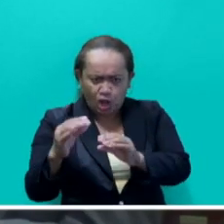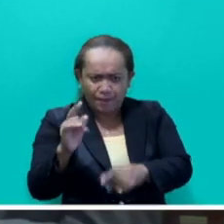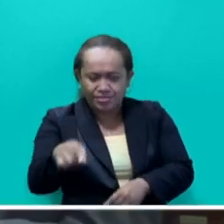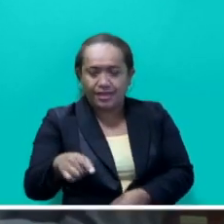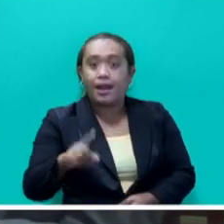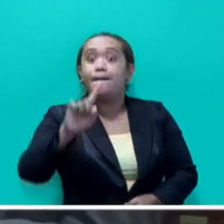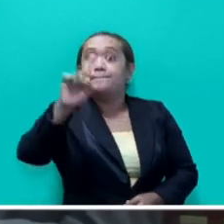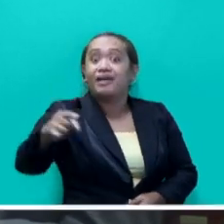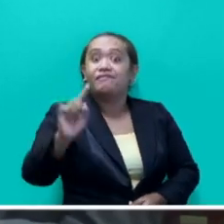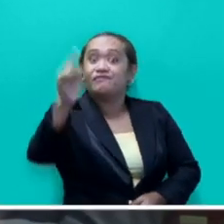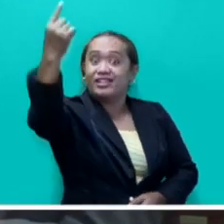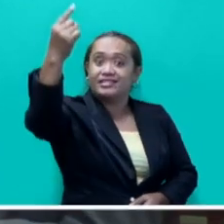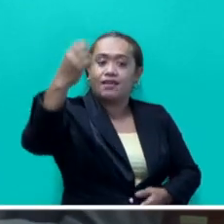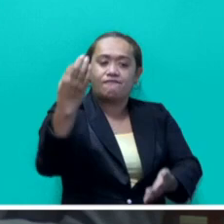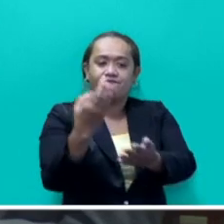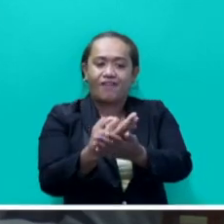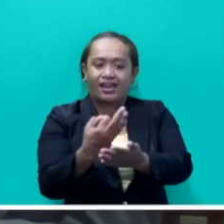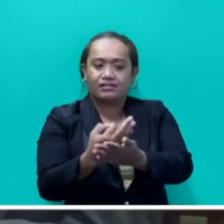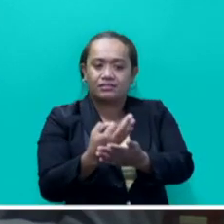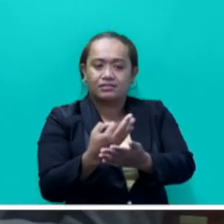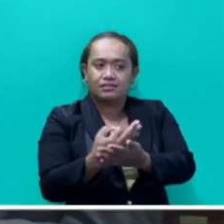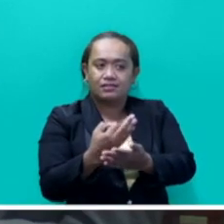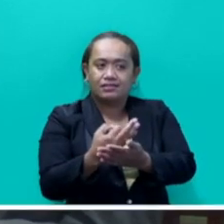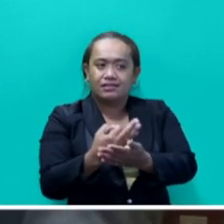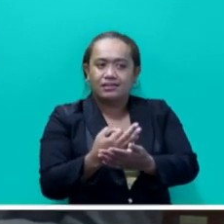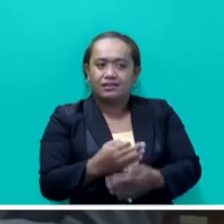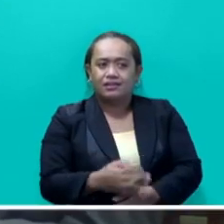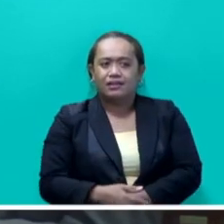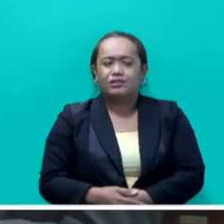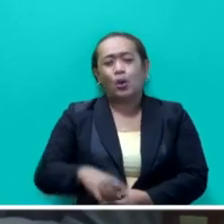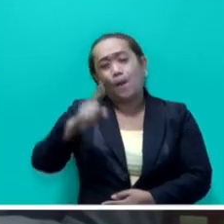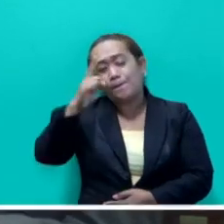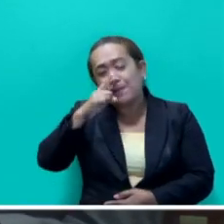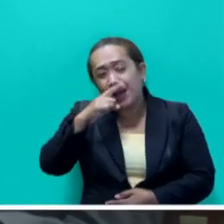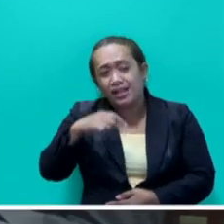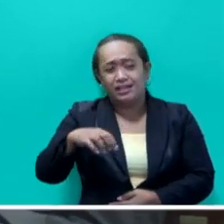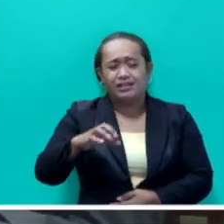facts, so that they are not being misled.